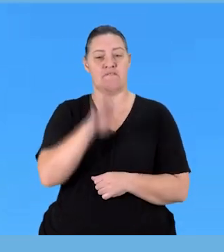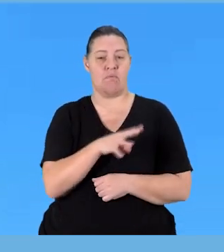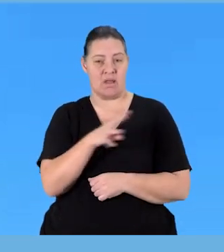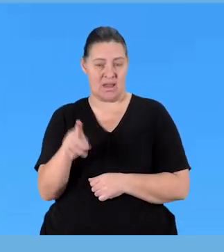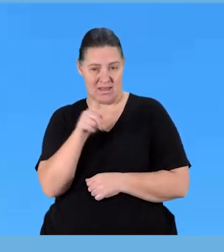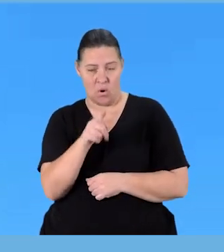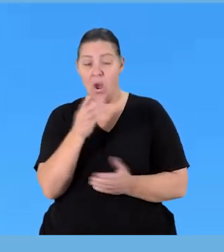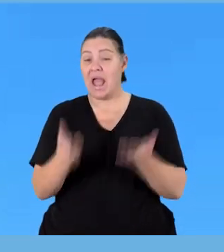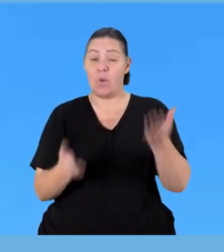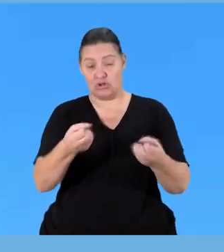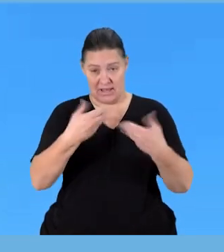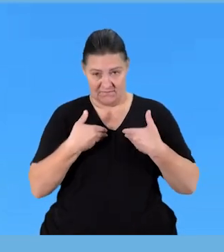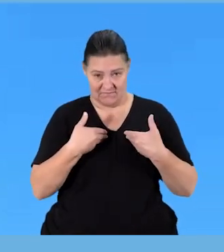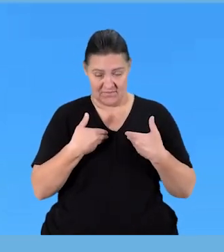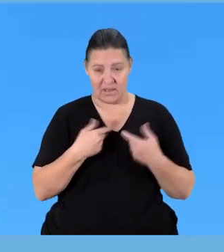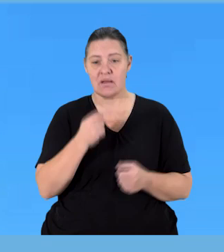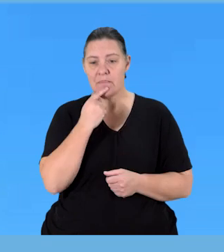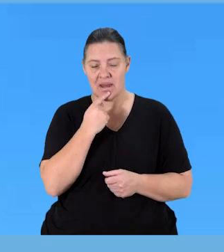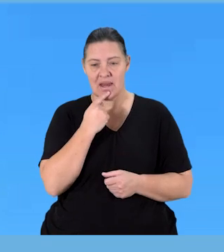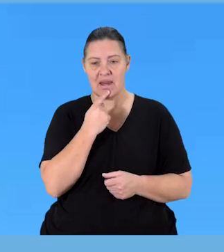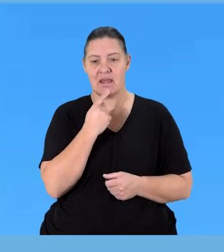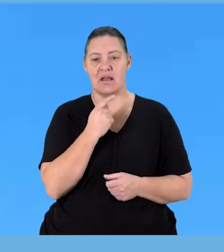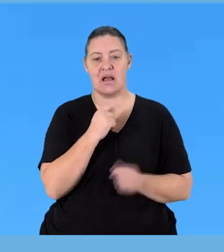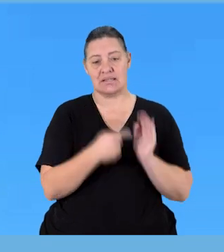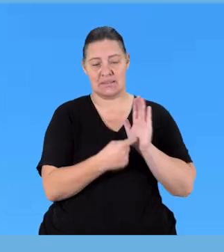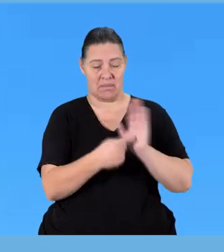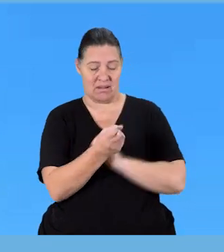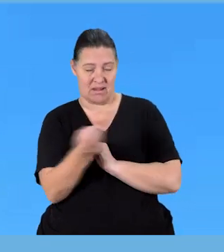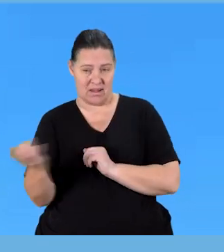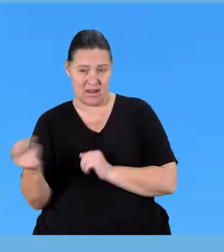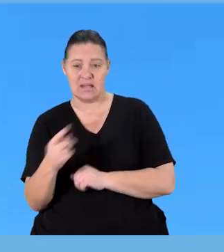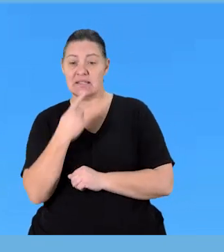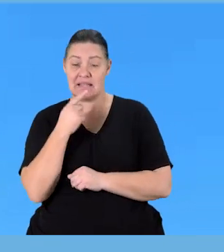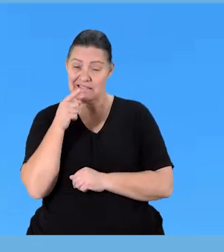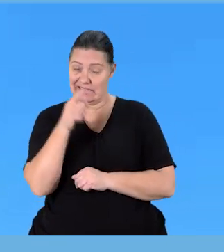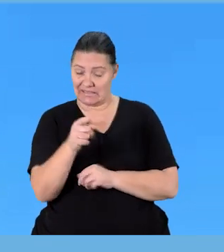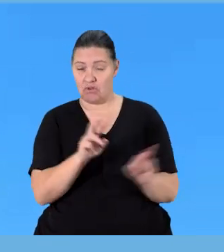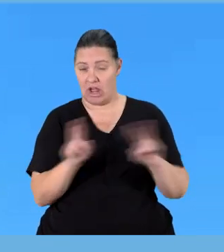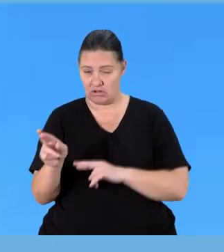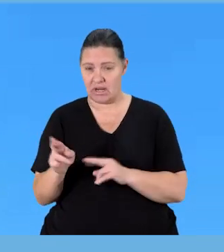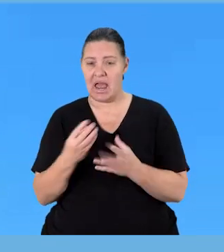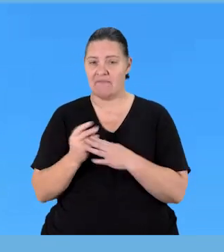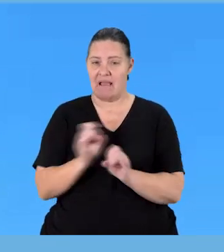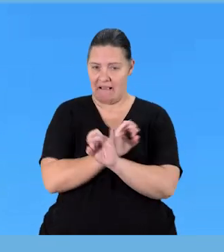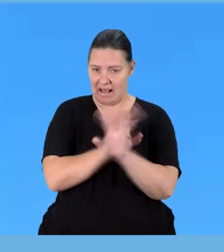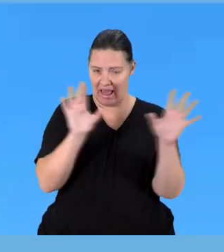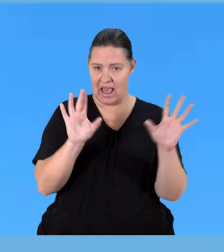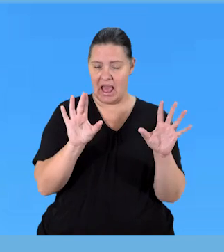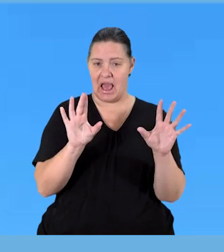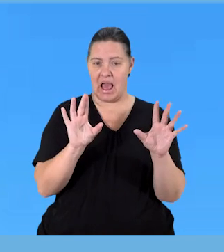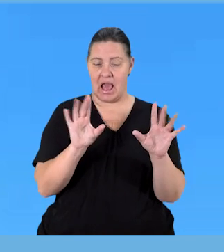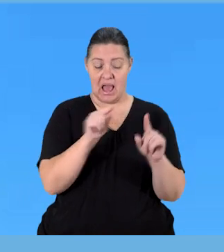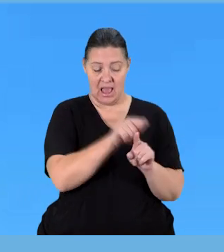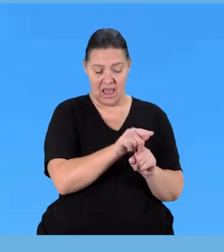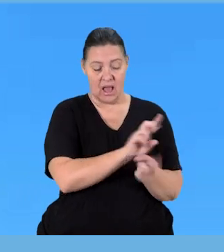chemical equation that is in terms of chemical symbols. It says that this reaction turns a clear liquid milky,